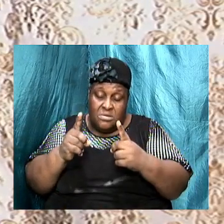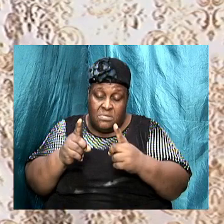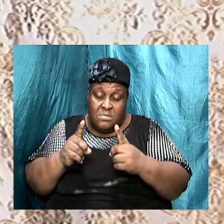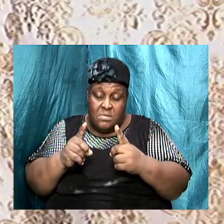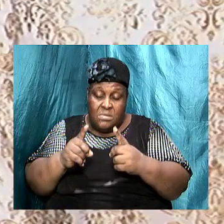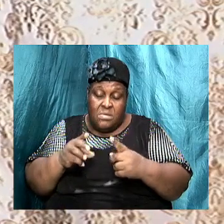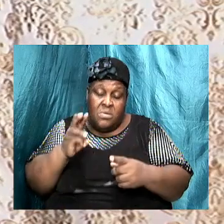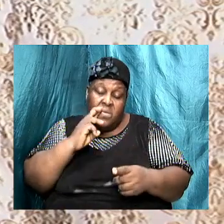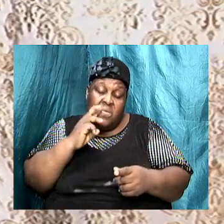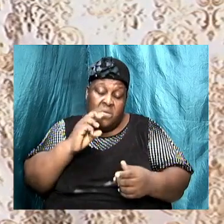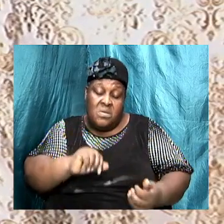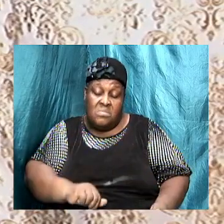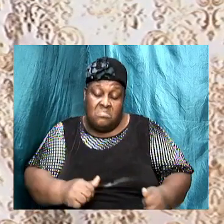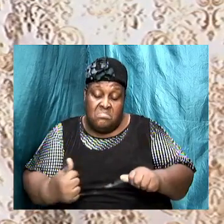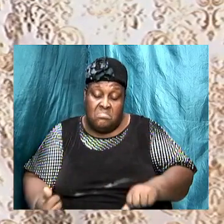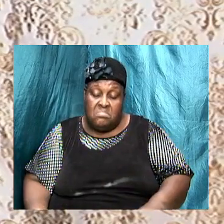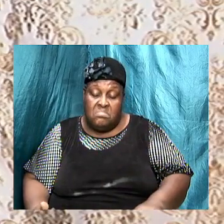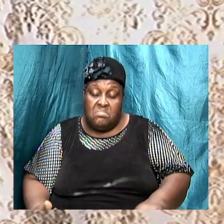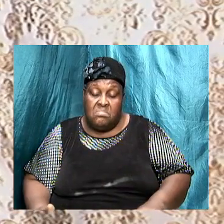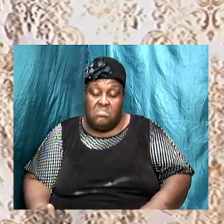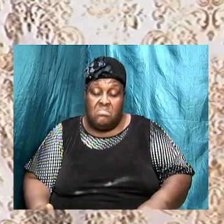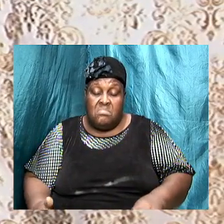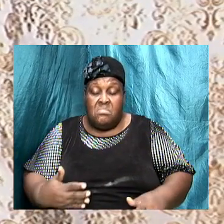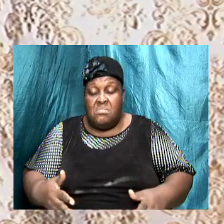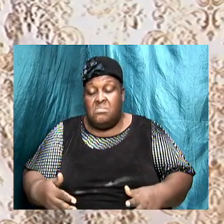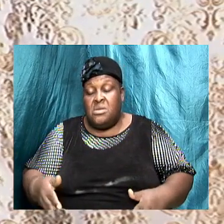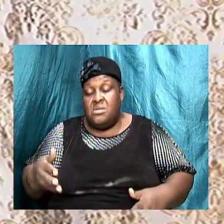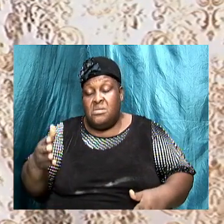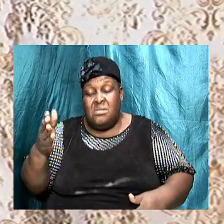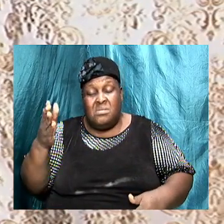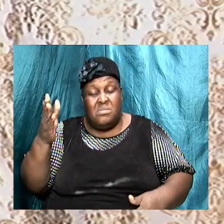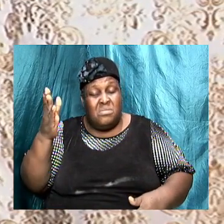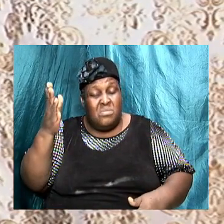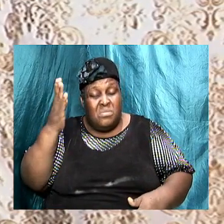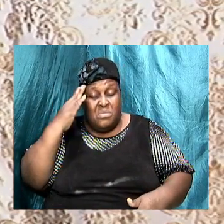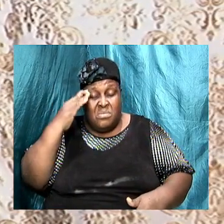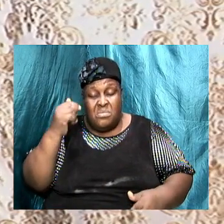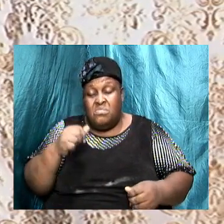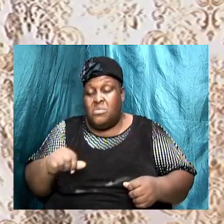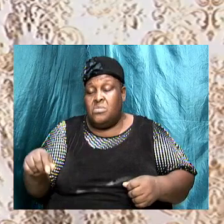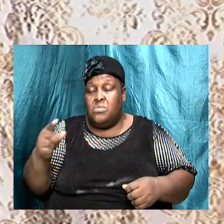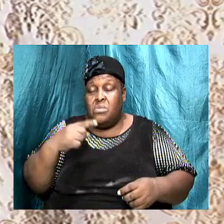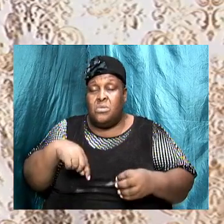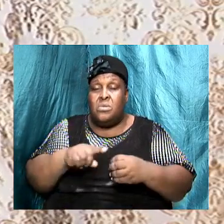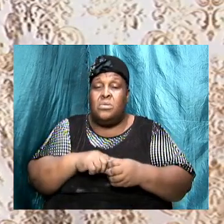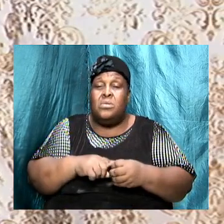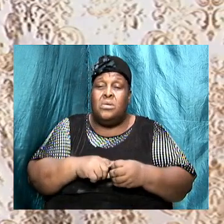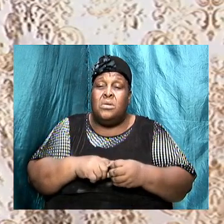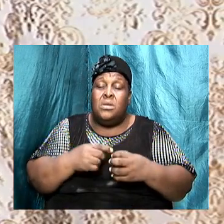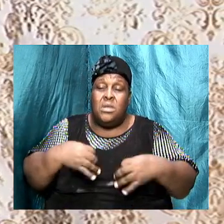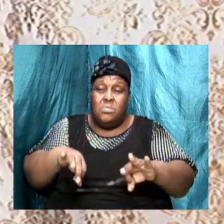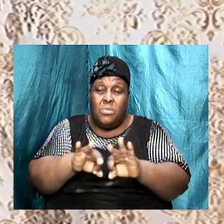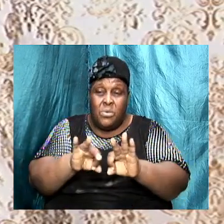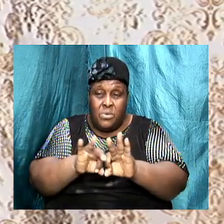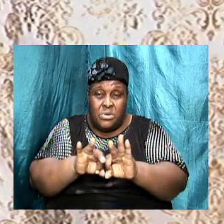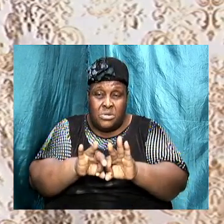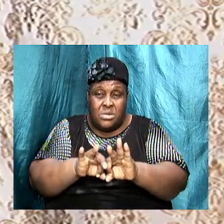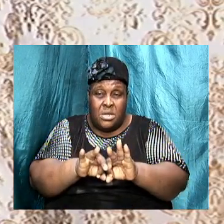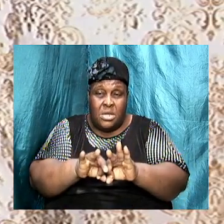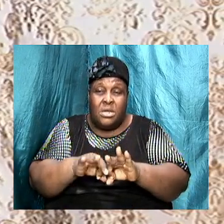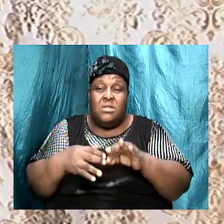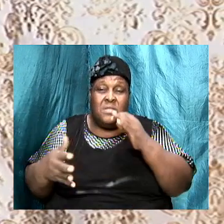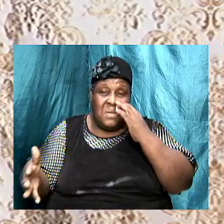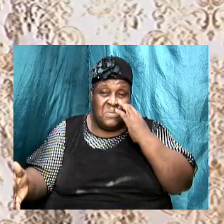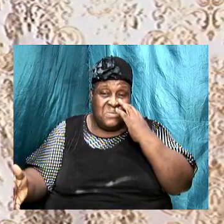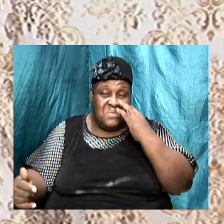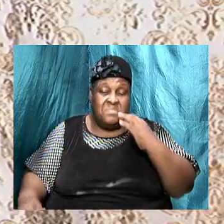water baptism. We will not look at everything as it pertains to repentance, but we are just going to point out some of the